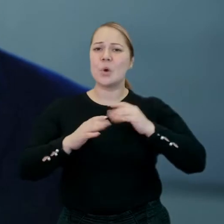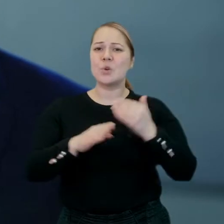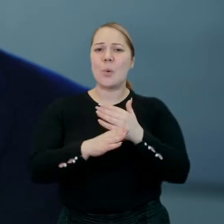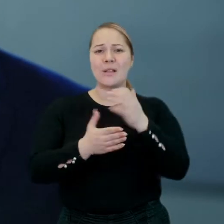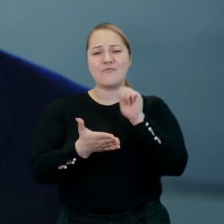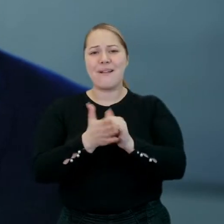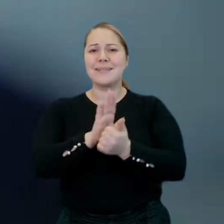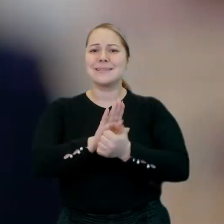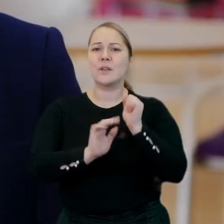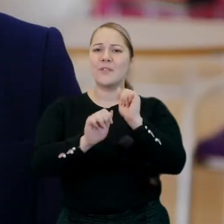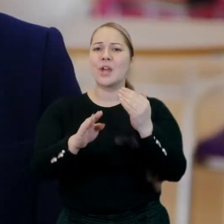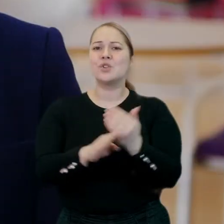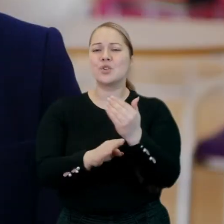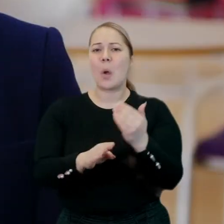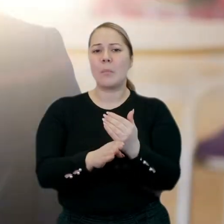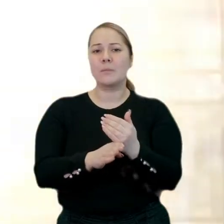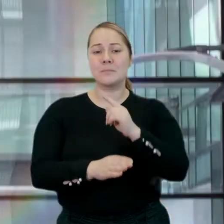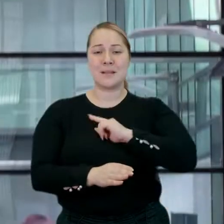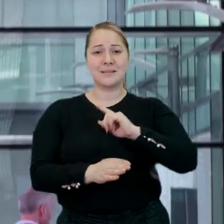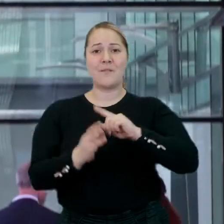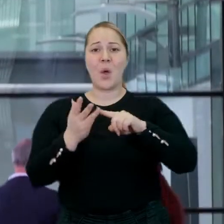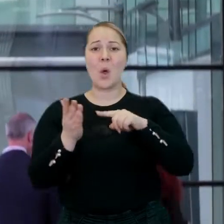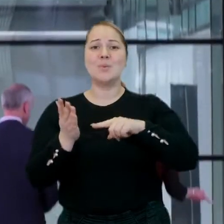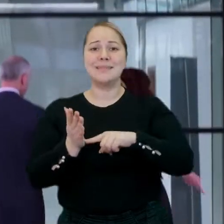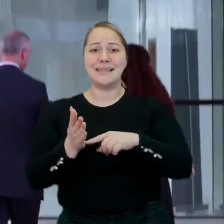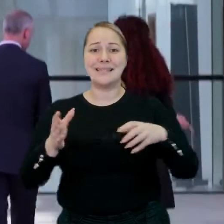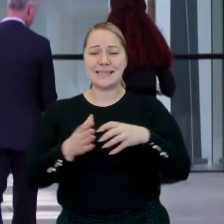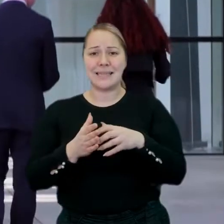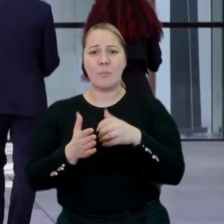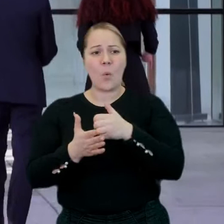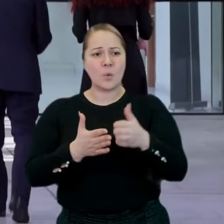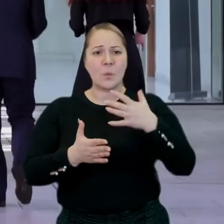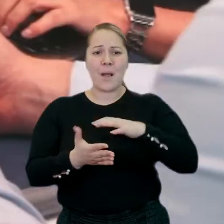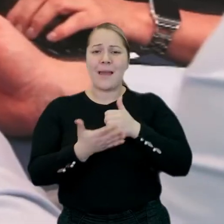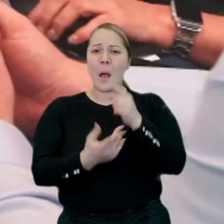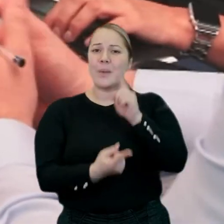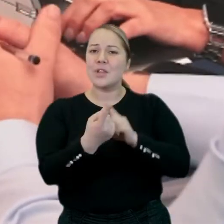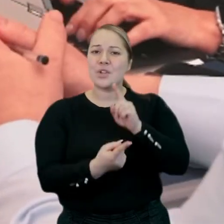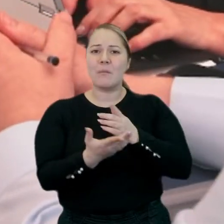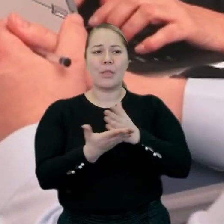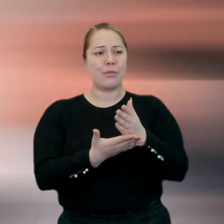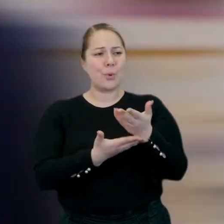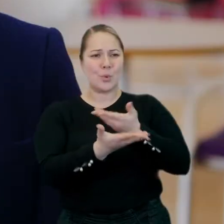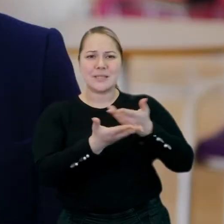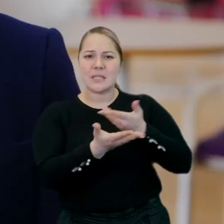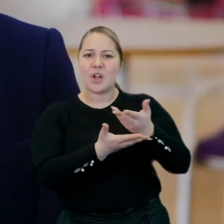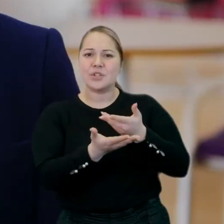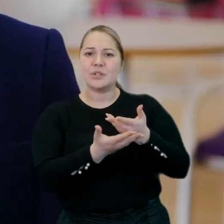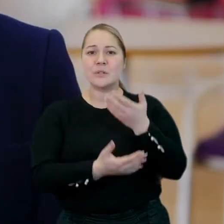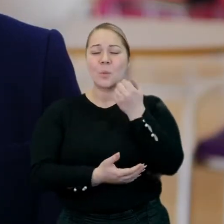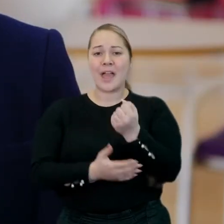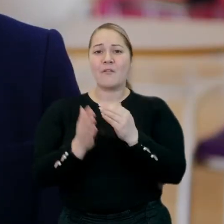the tools they need to do the job. As an OT team, there is a willingness for staff to help each other through case discussion. We